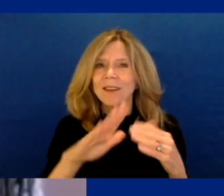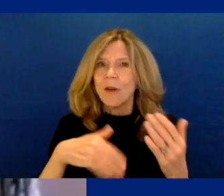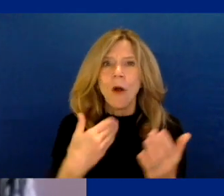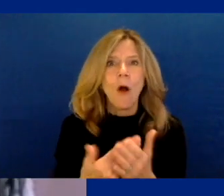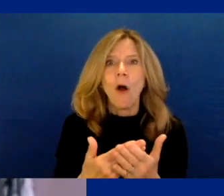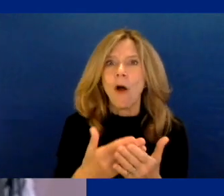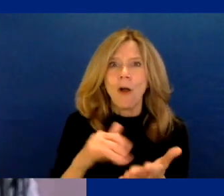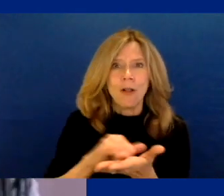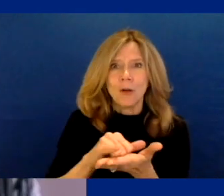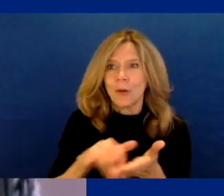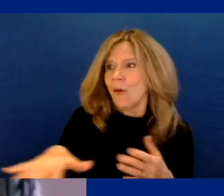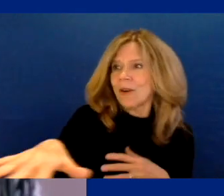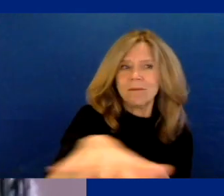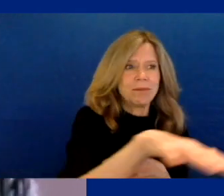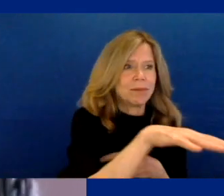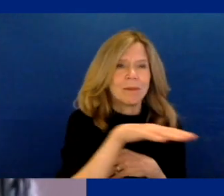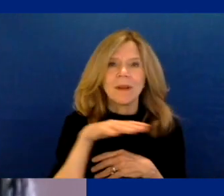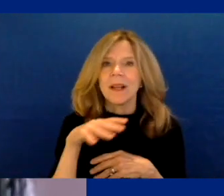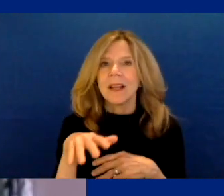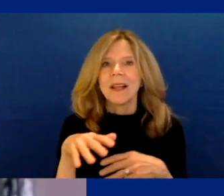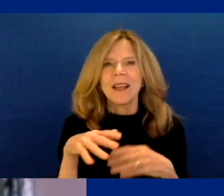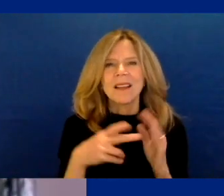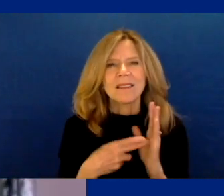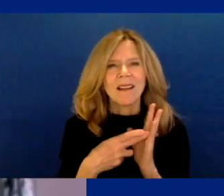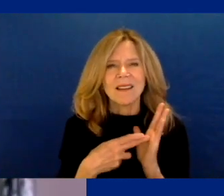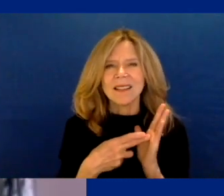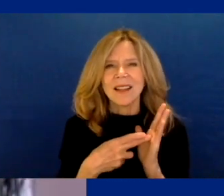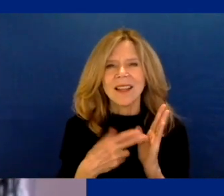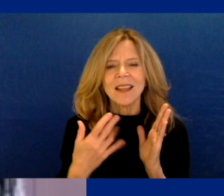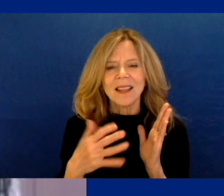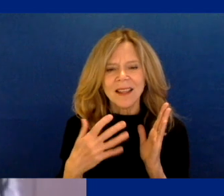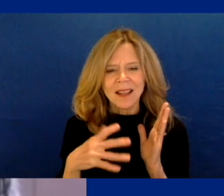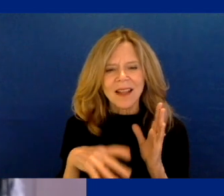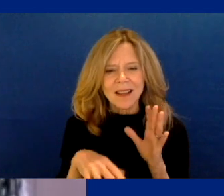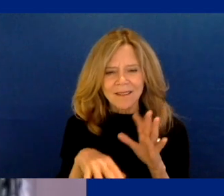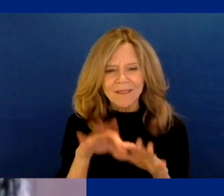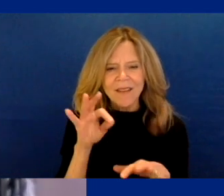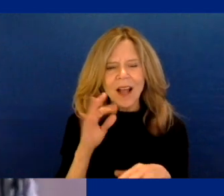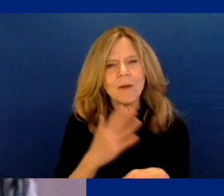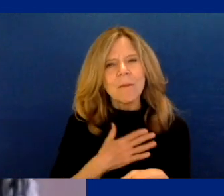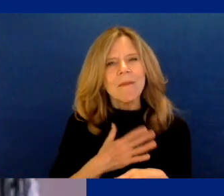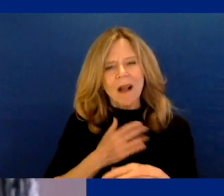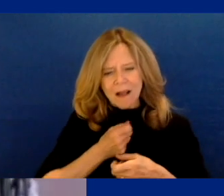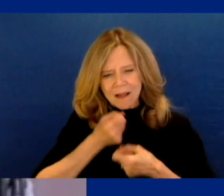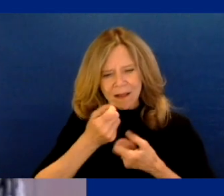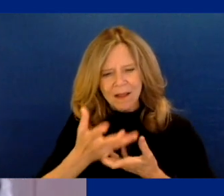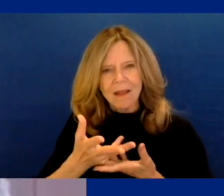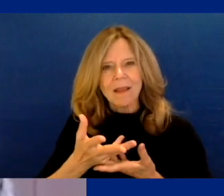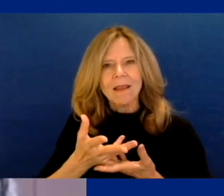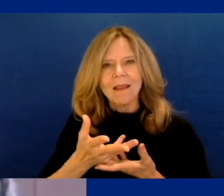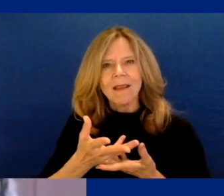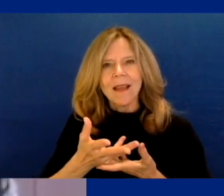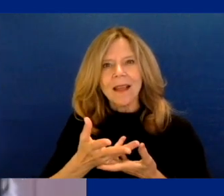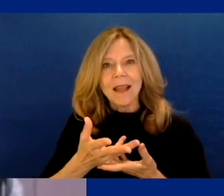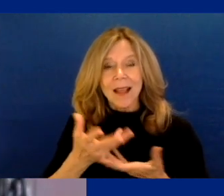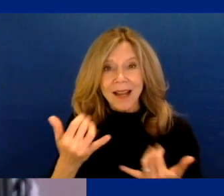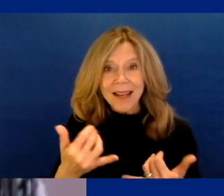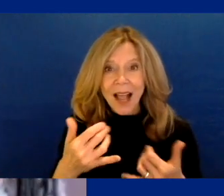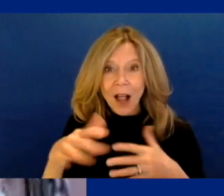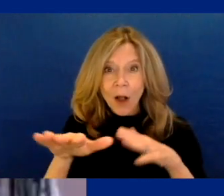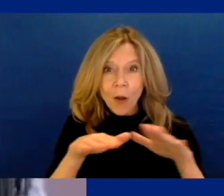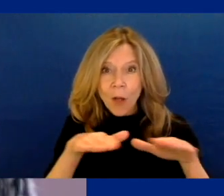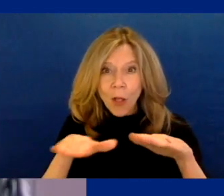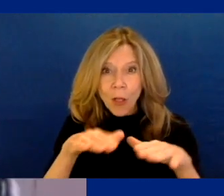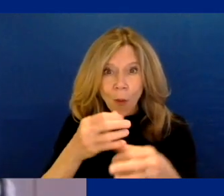boroughs, I can honestly say I have found my voice, and I'm so pleased to hold this